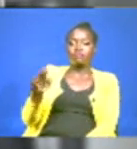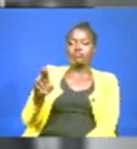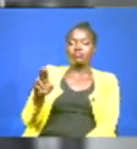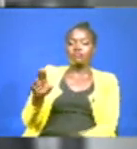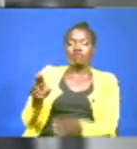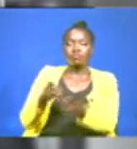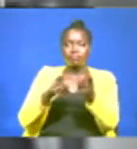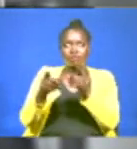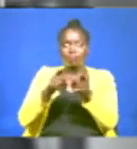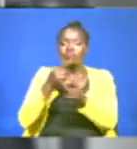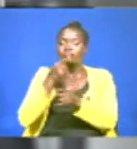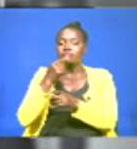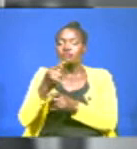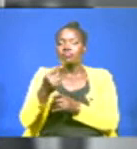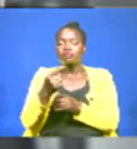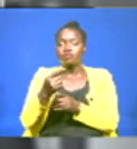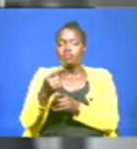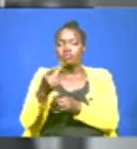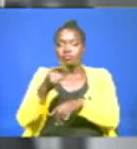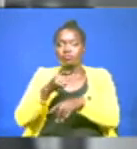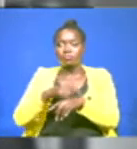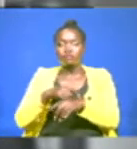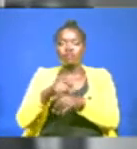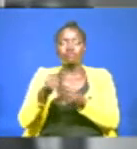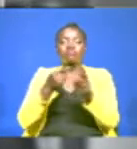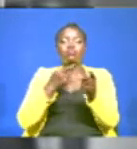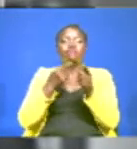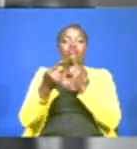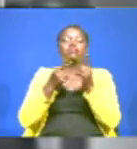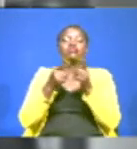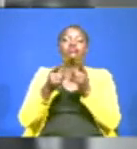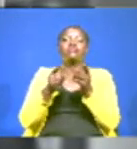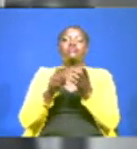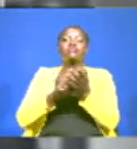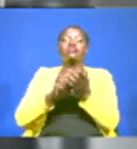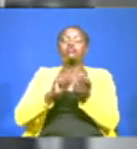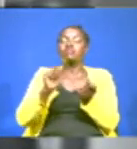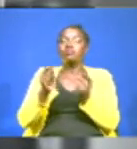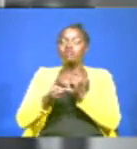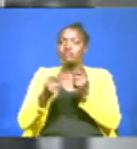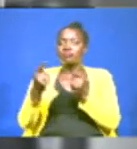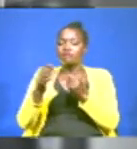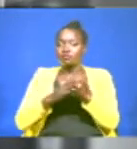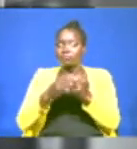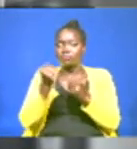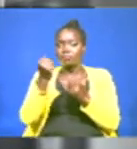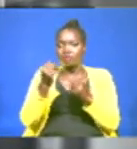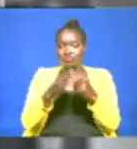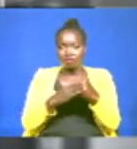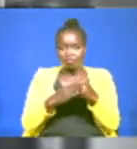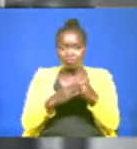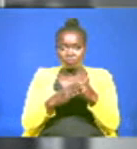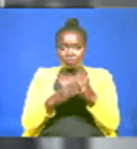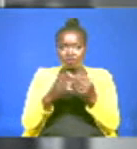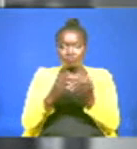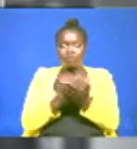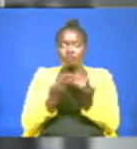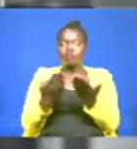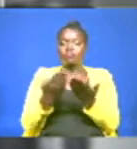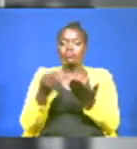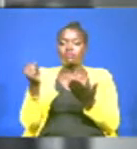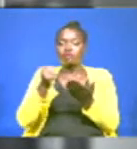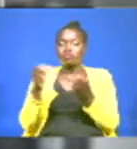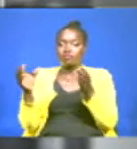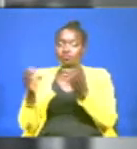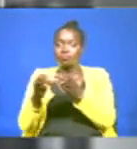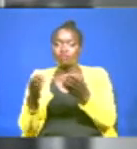restriction order. By the time the restriction order was rescinded in 1959, some of the measures his old party KAU